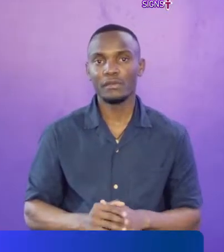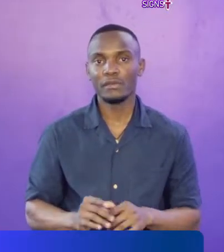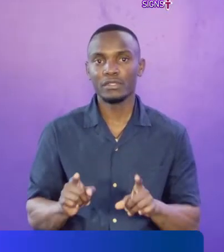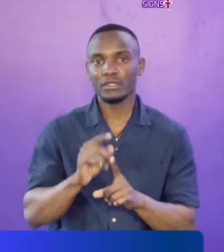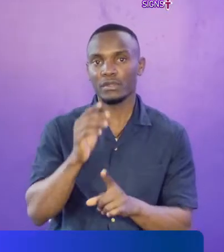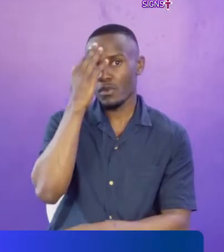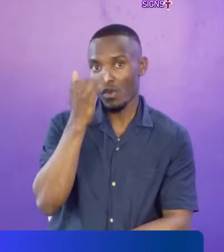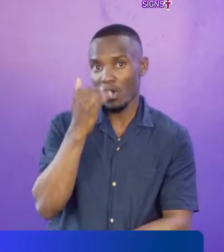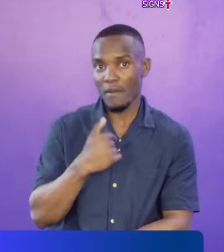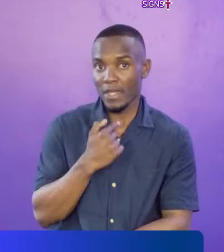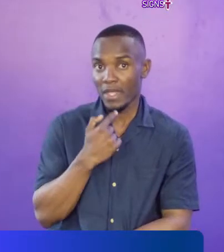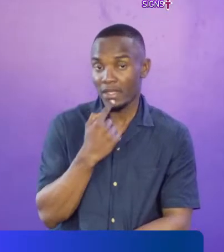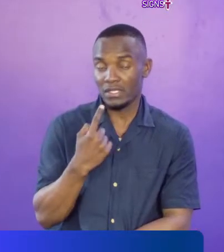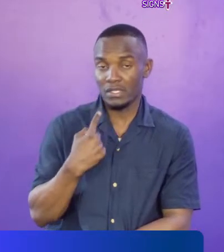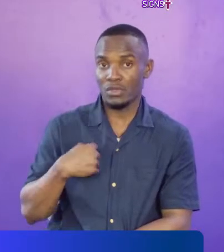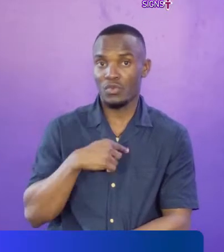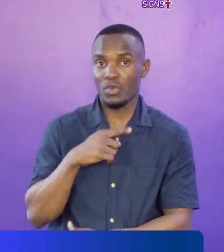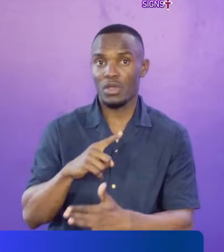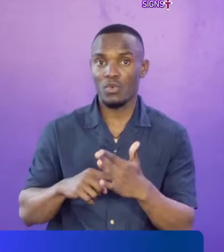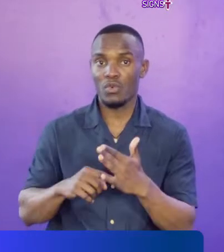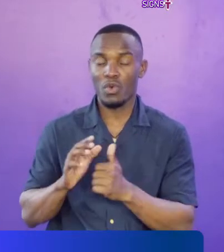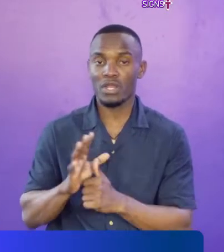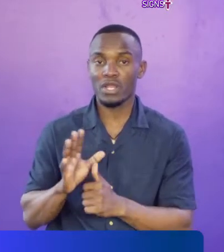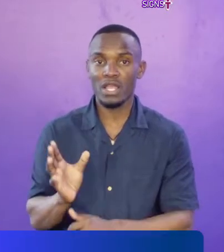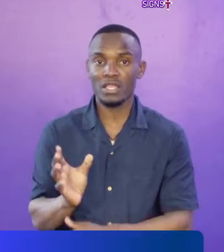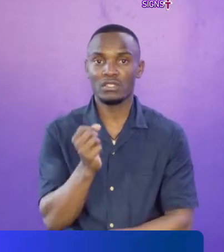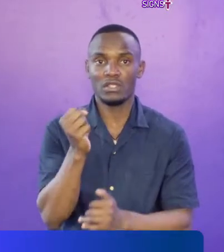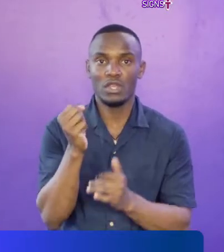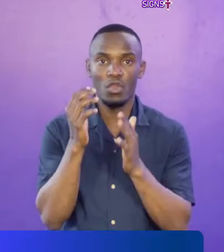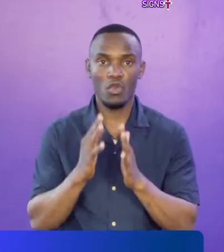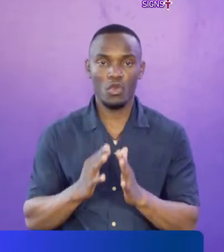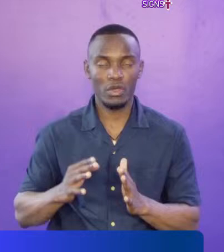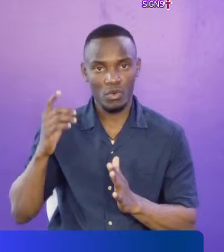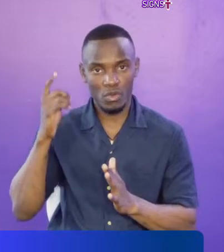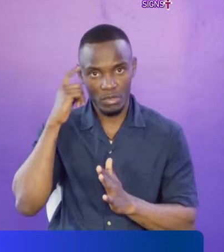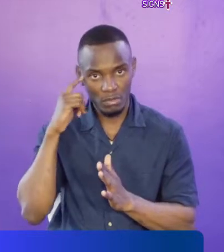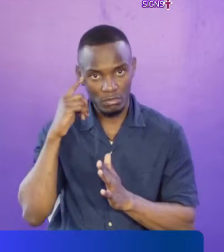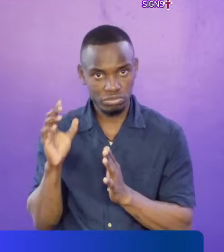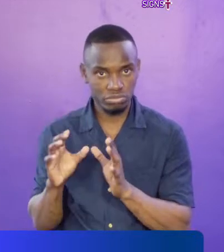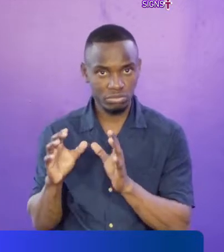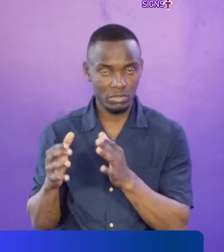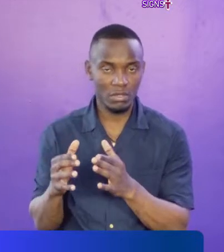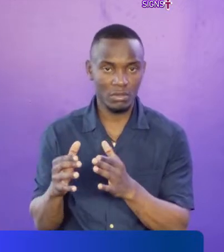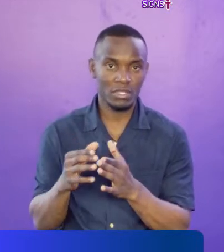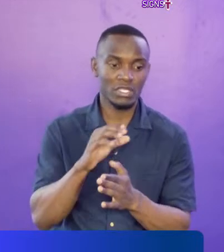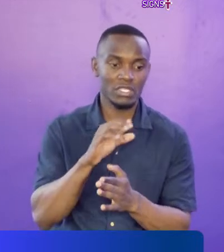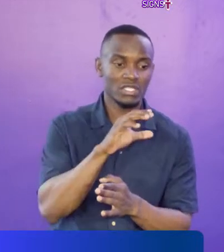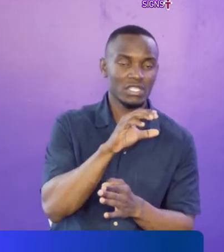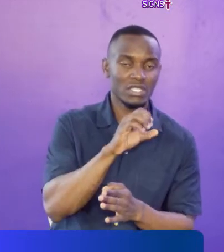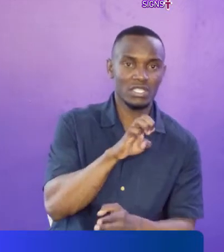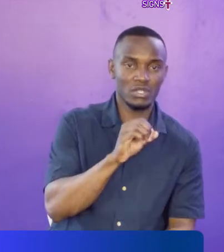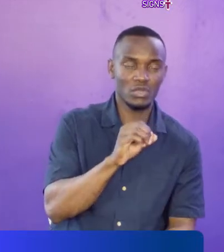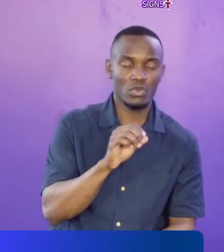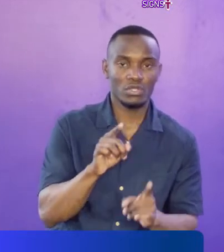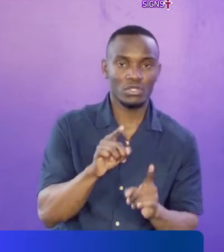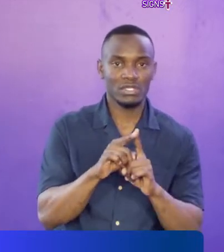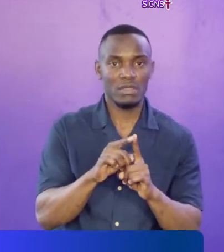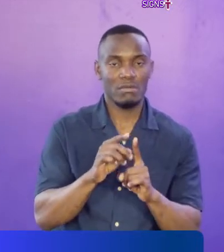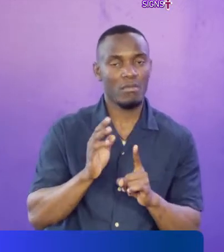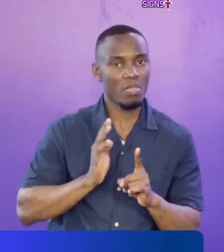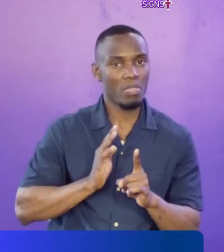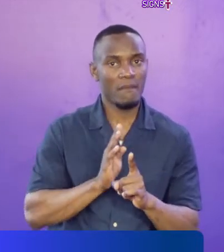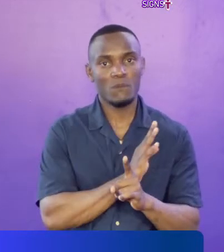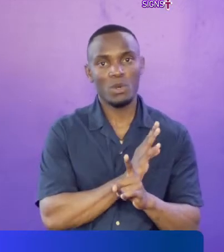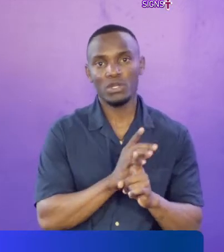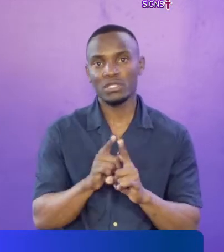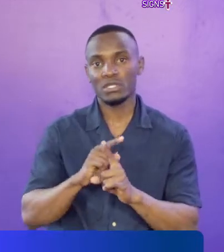are a multi-stakeholder think tank, the CEO, the board of trustees, and the secretariat, we help to